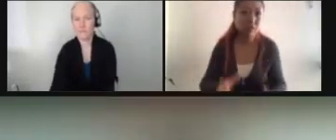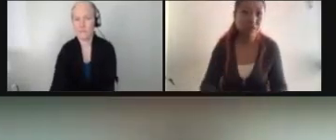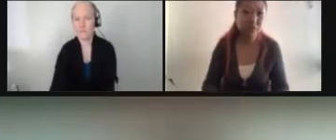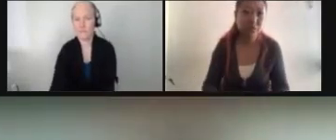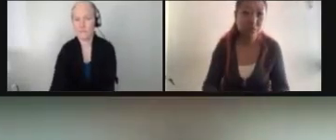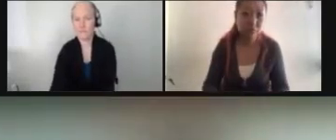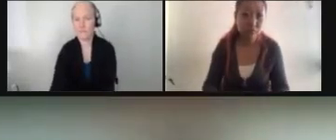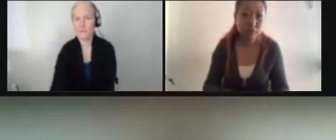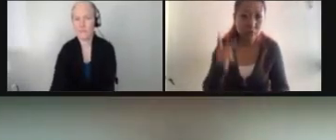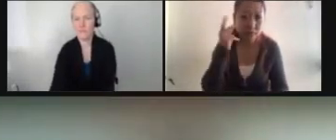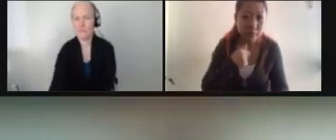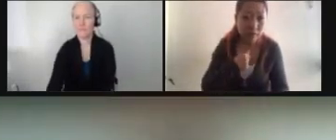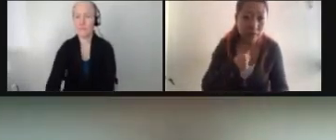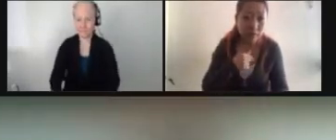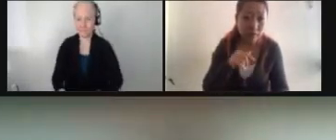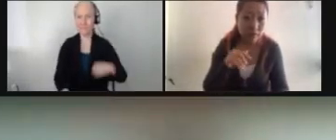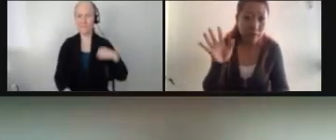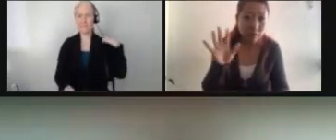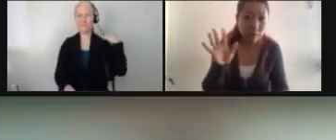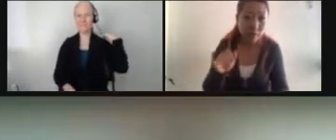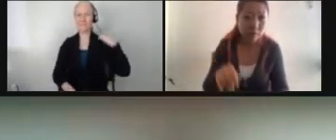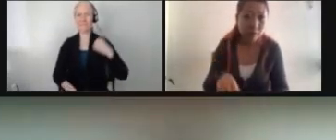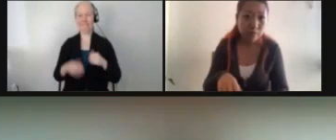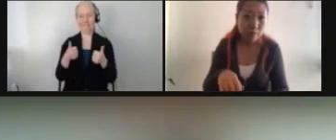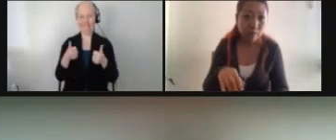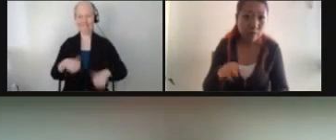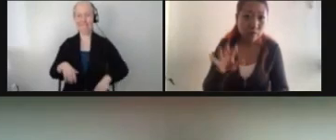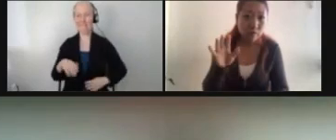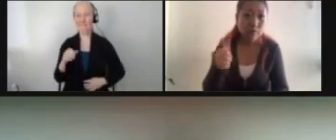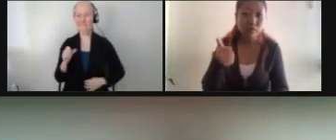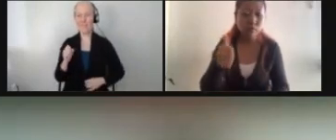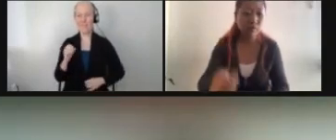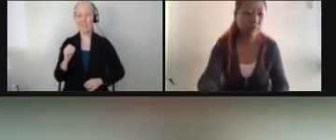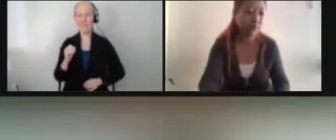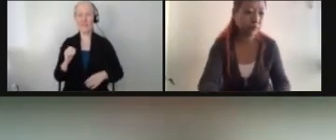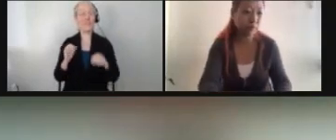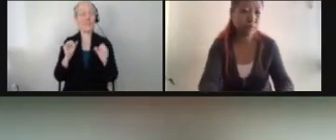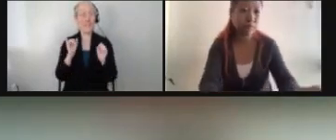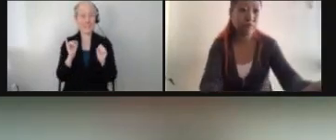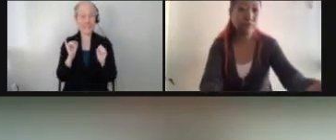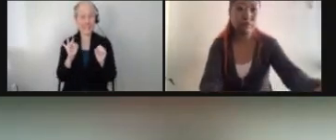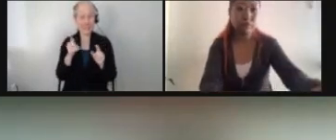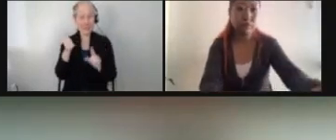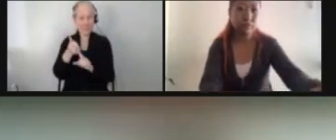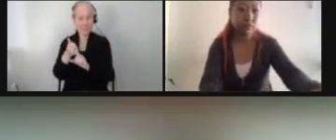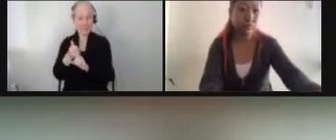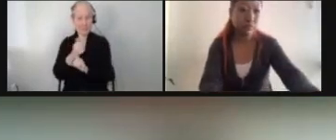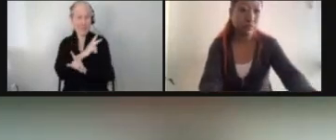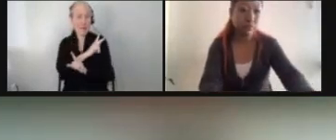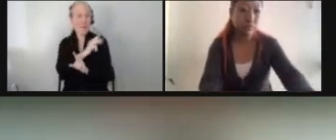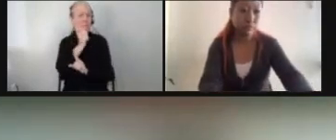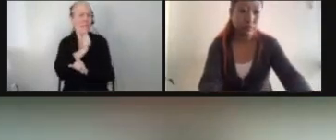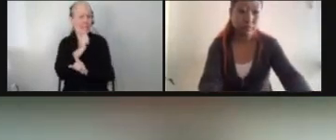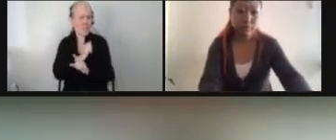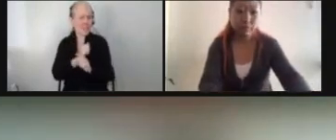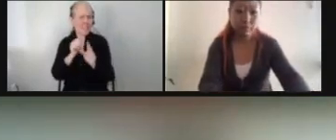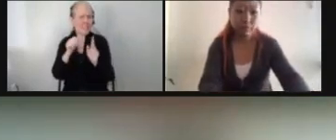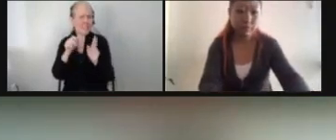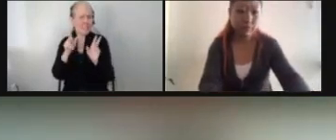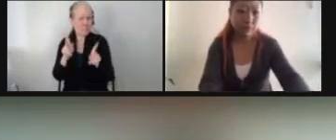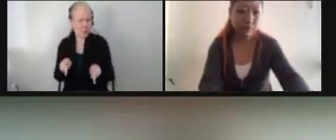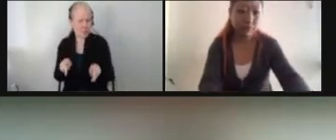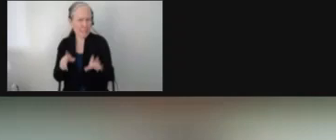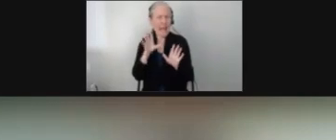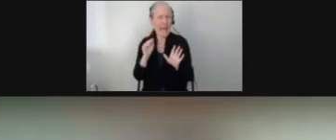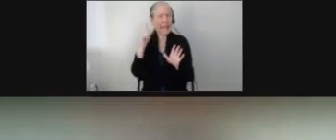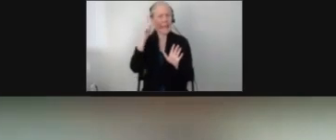me. The first is, if you are patient and you have the perspective of a little bit of time, you can see that things